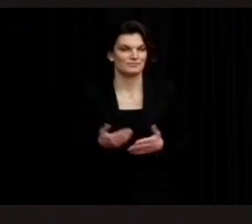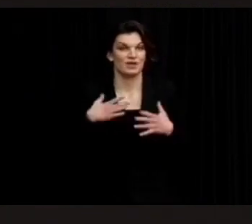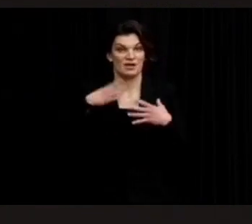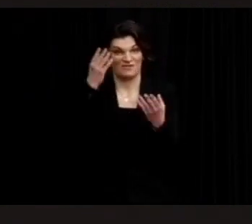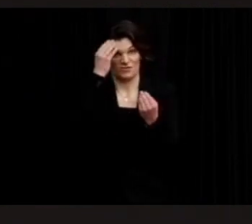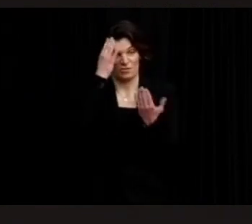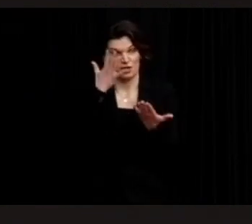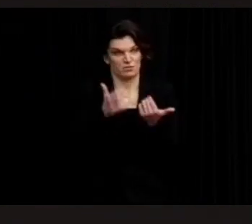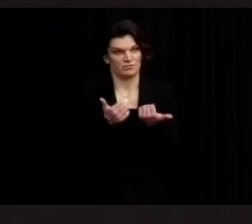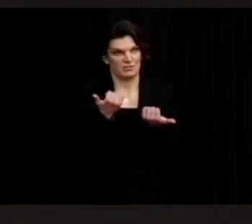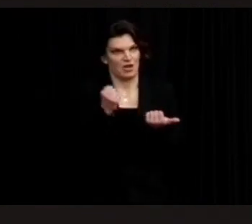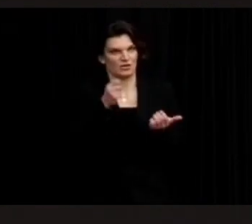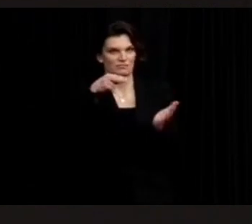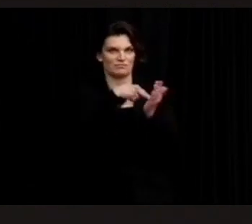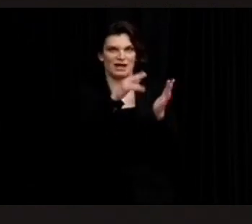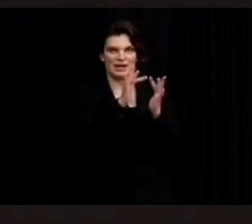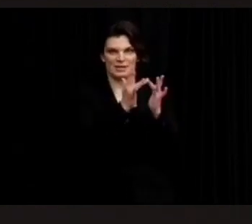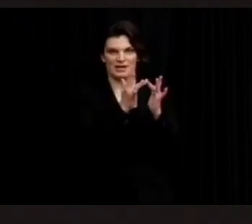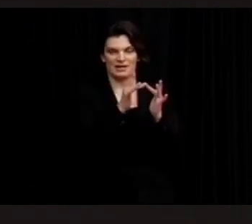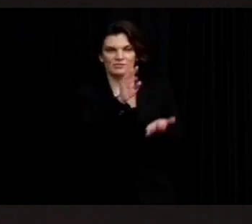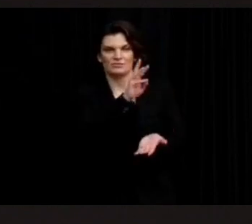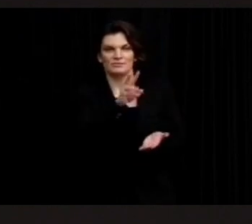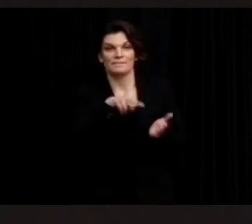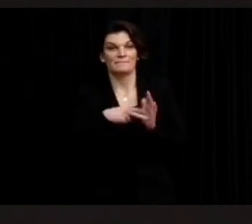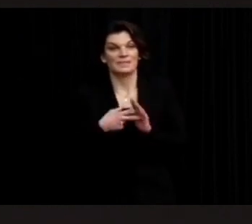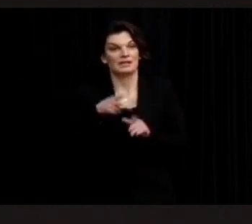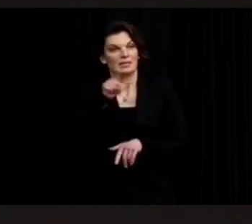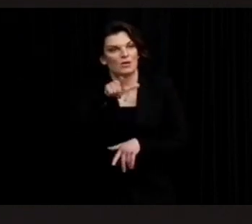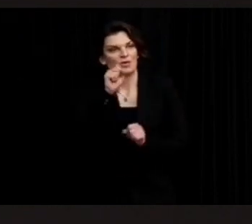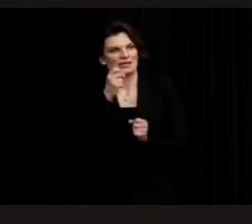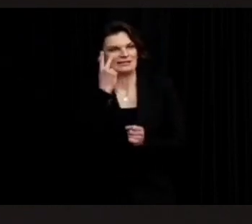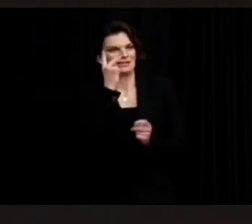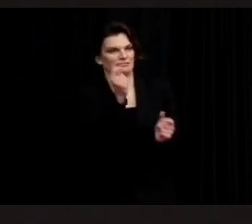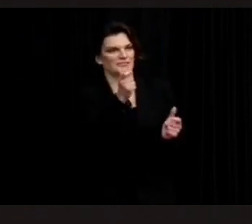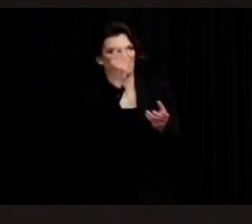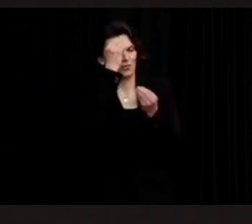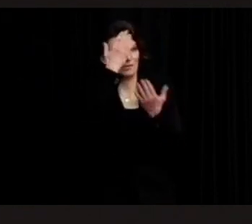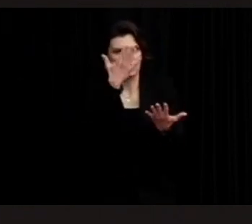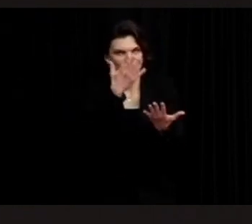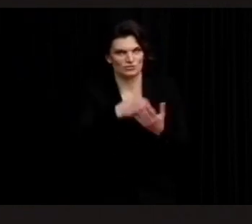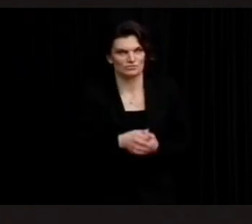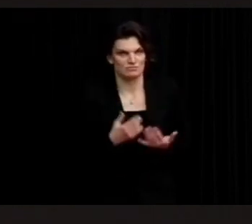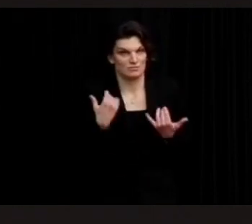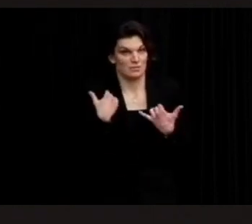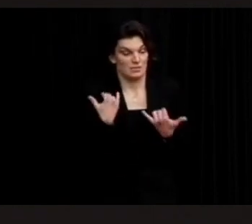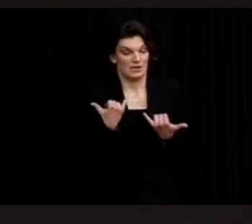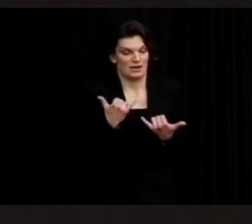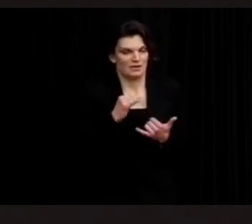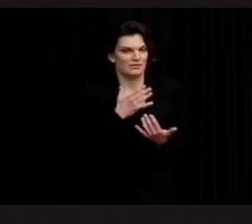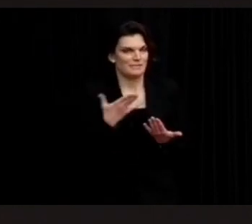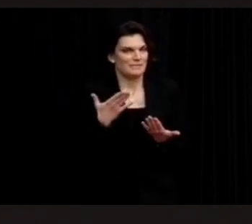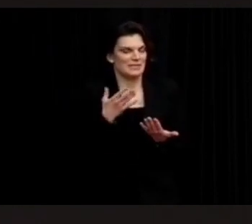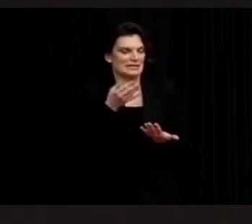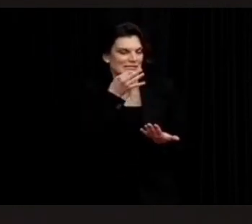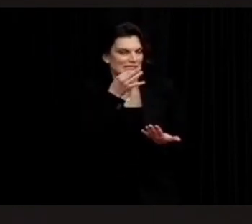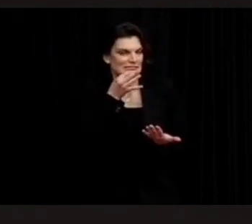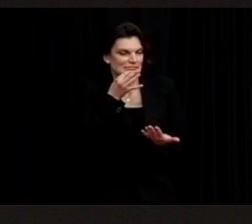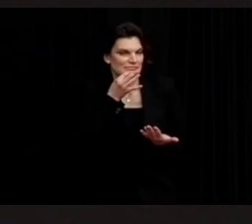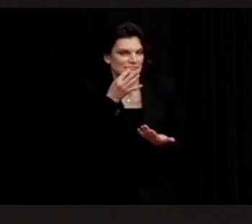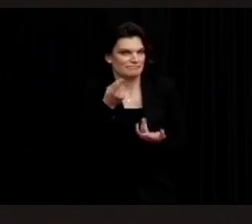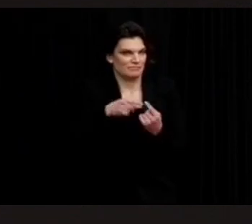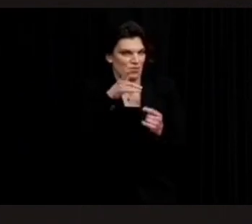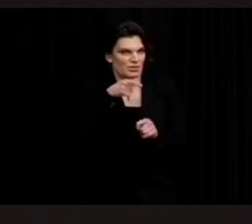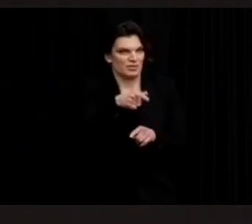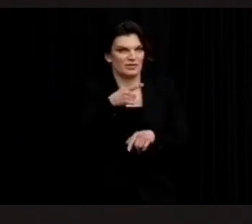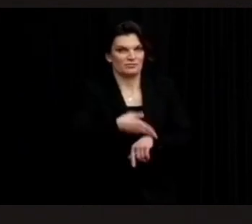now online so that that landlord can see instant information. And we're actually under review right now to continue to